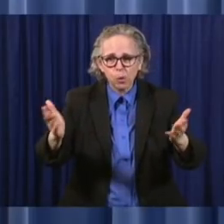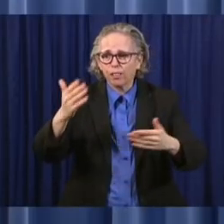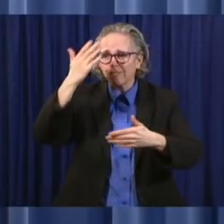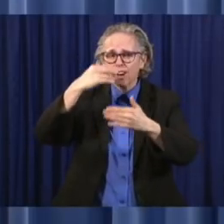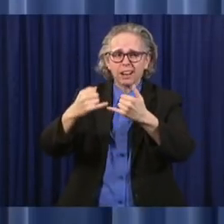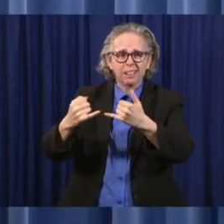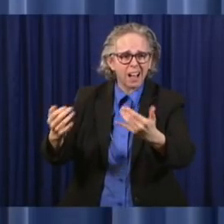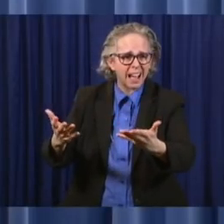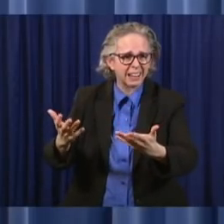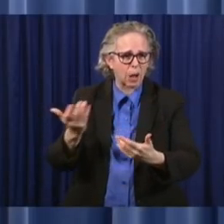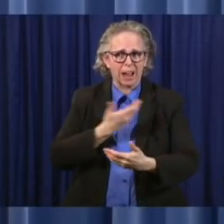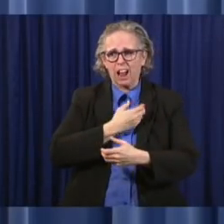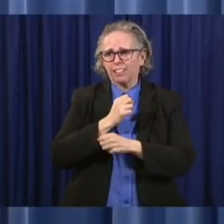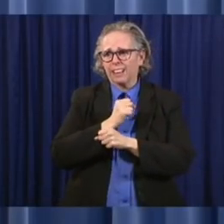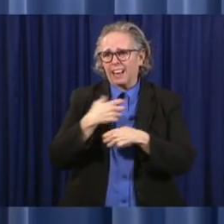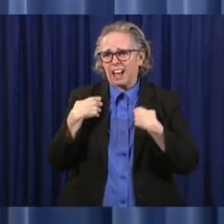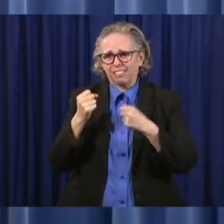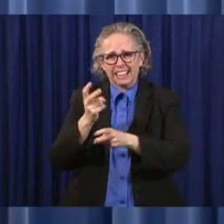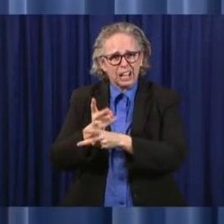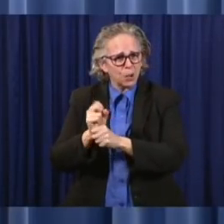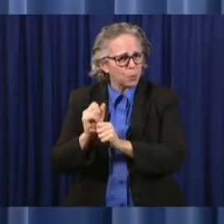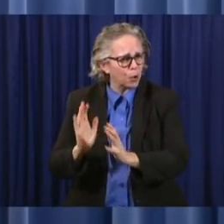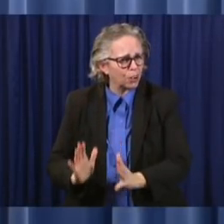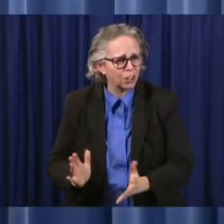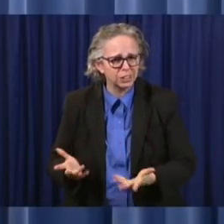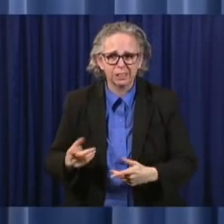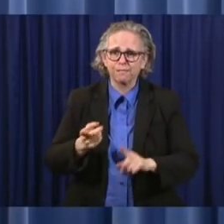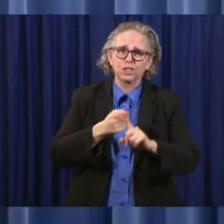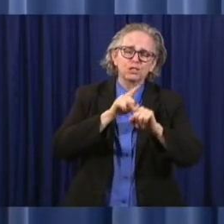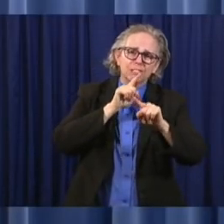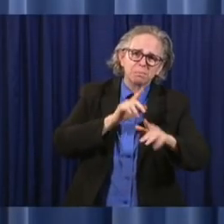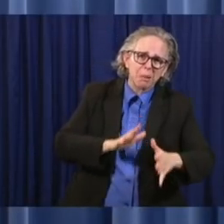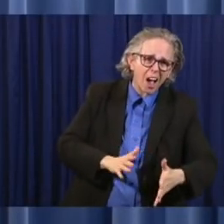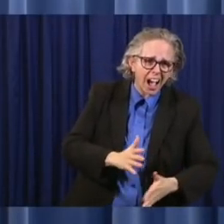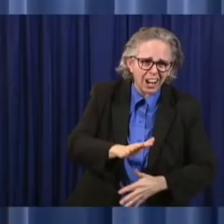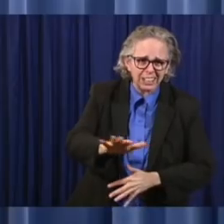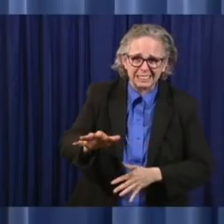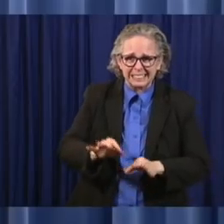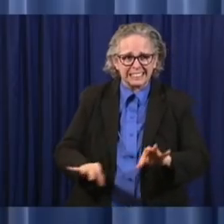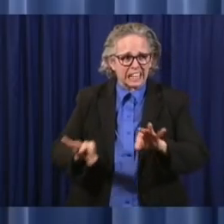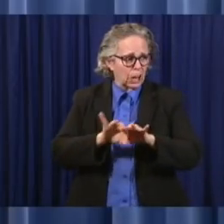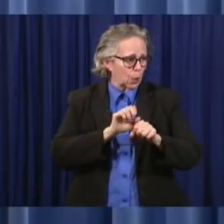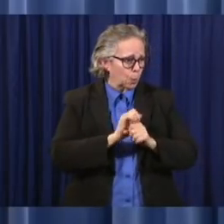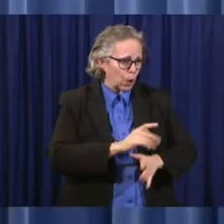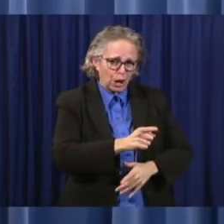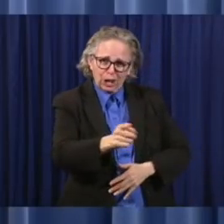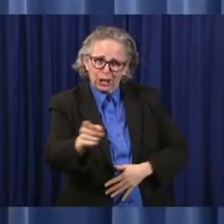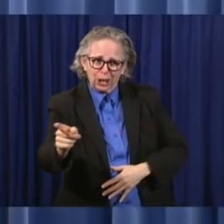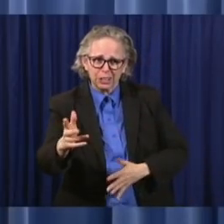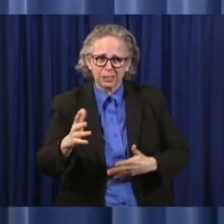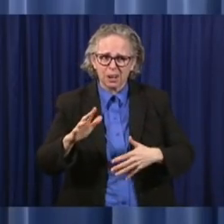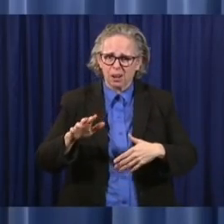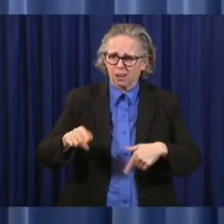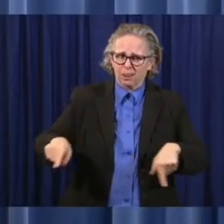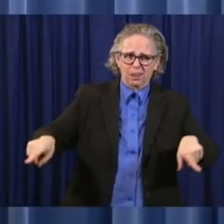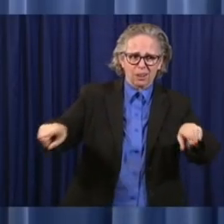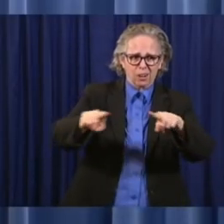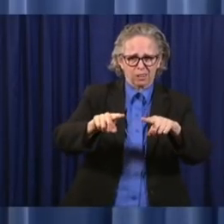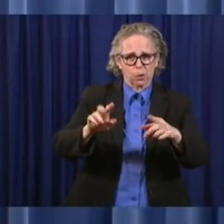our first responders, our essential workers, all who serve every single